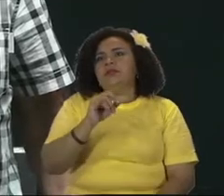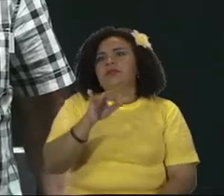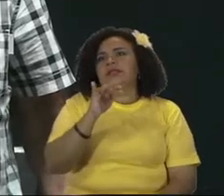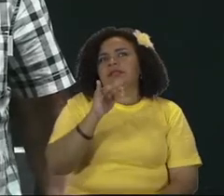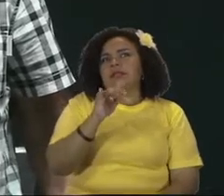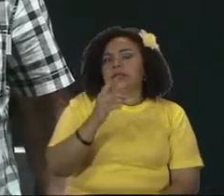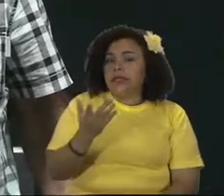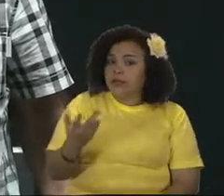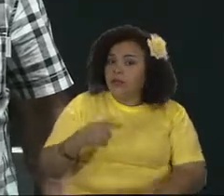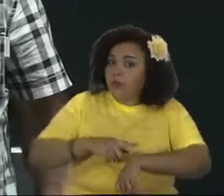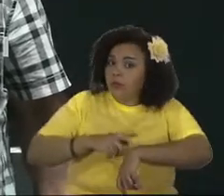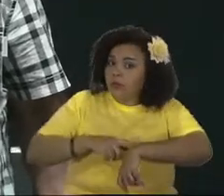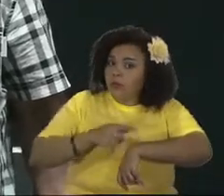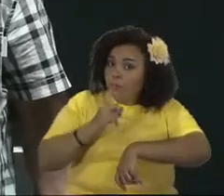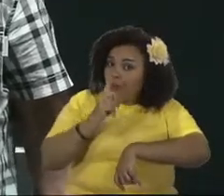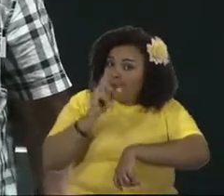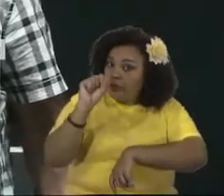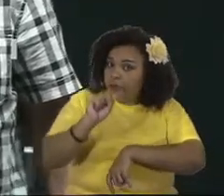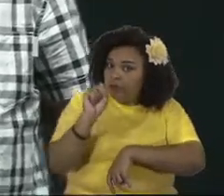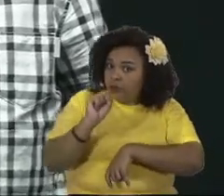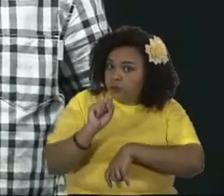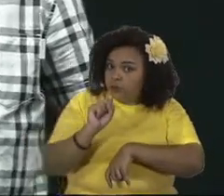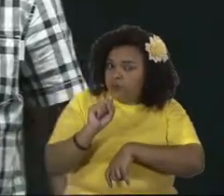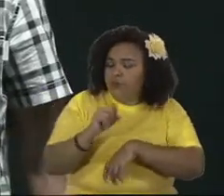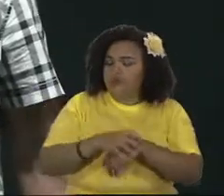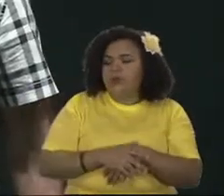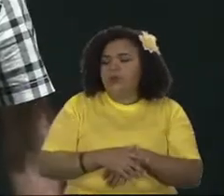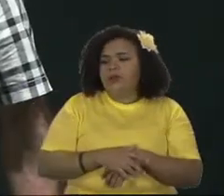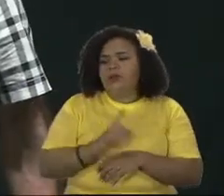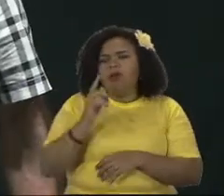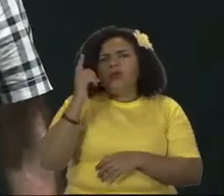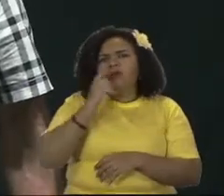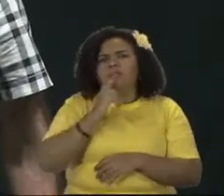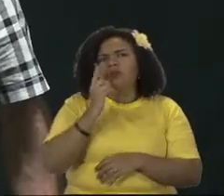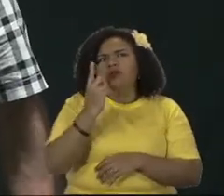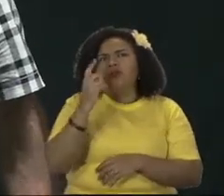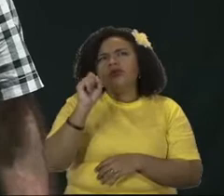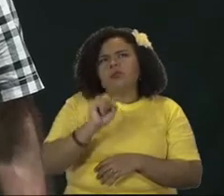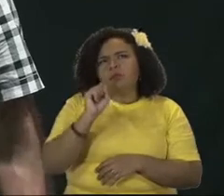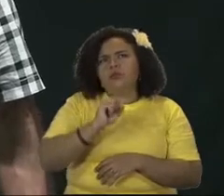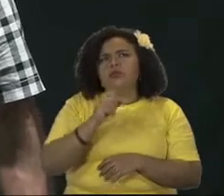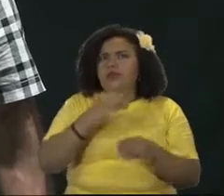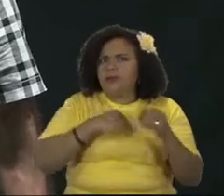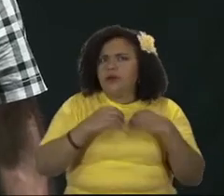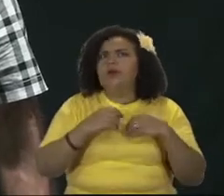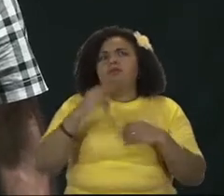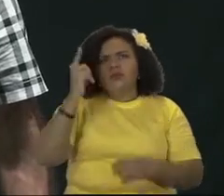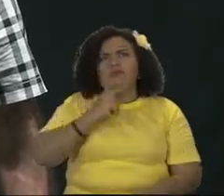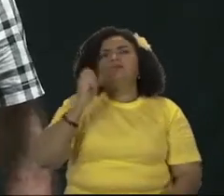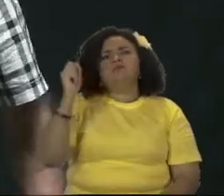1 second without having sin? Once again, can you do it again?